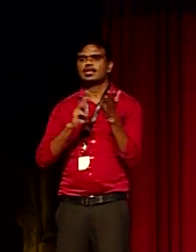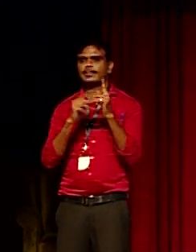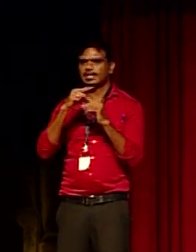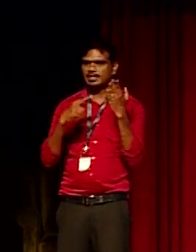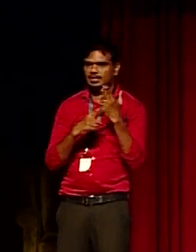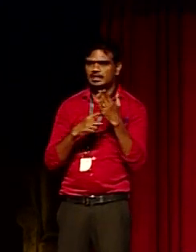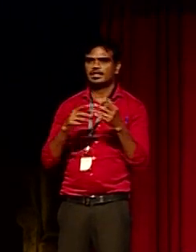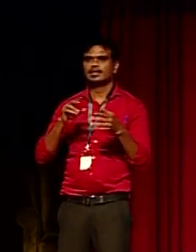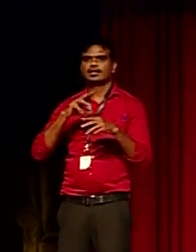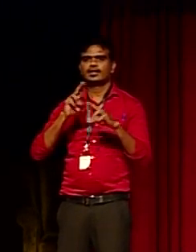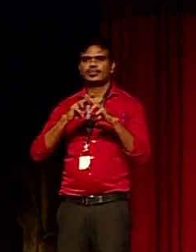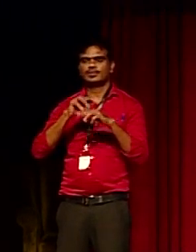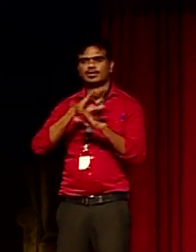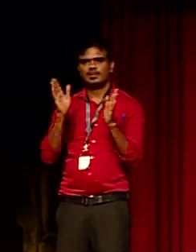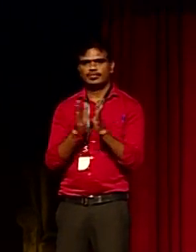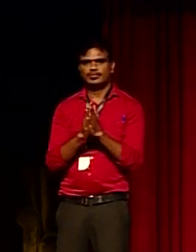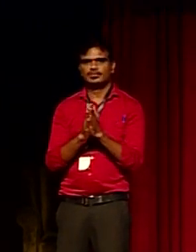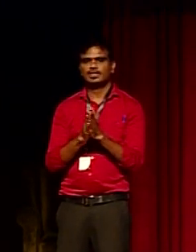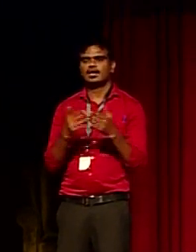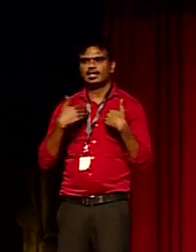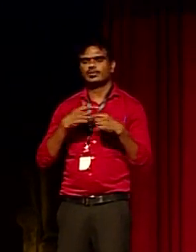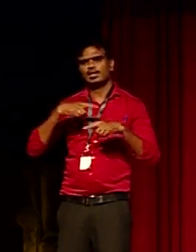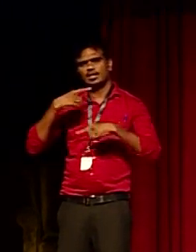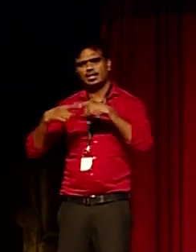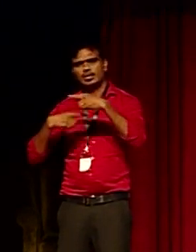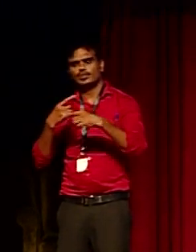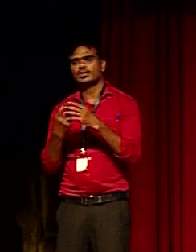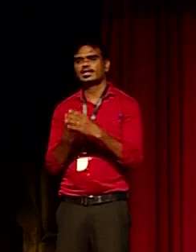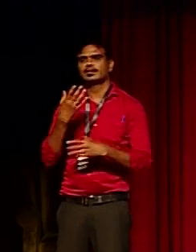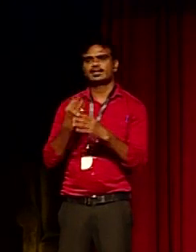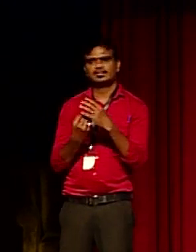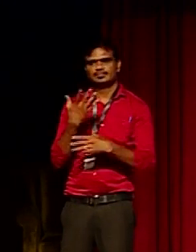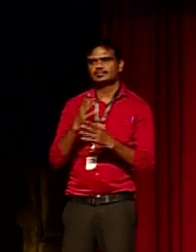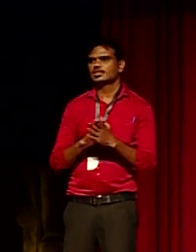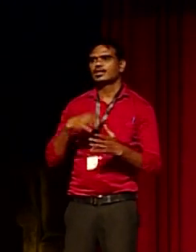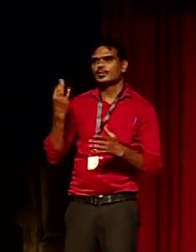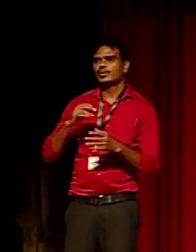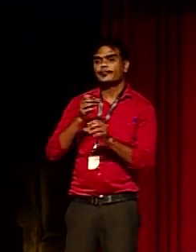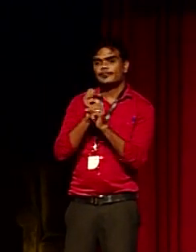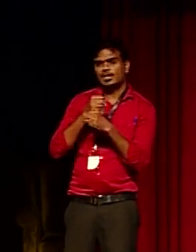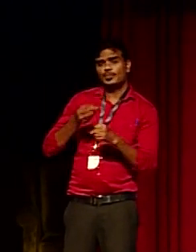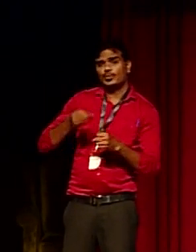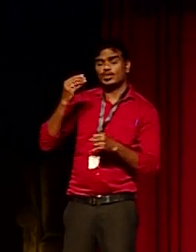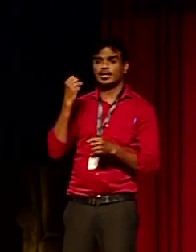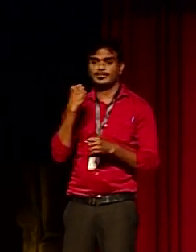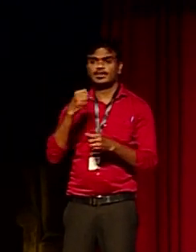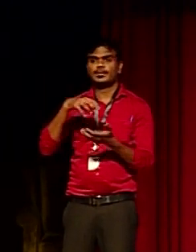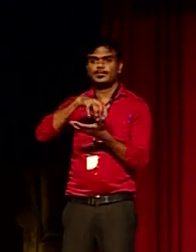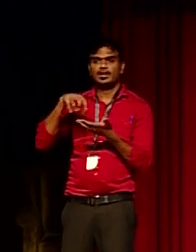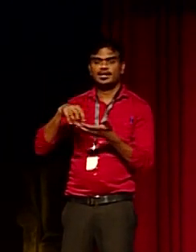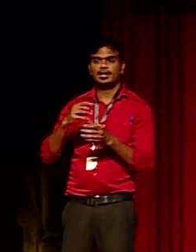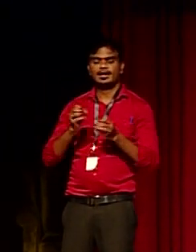Santa Clara, Strathclyde, and De Montfort, and we continue to innovate and make more efficient products